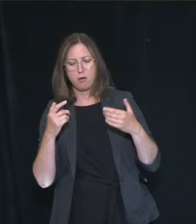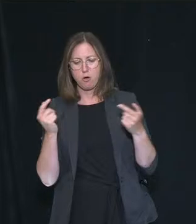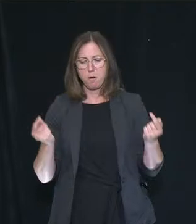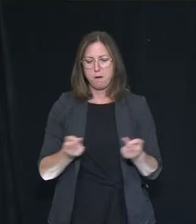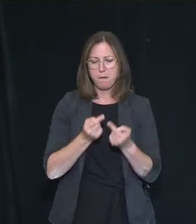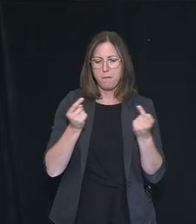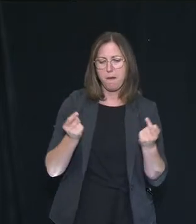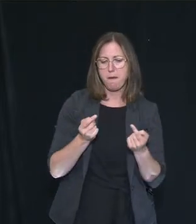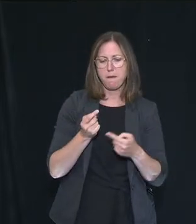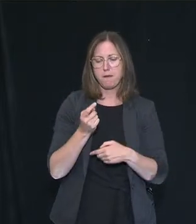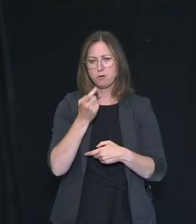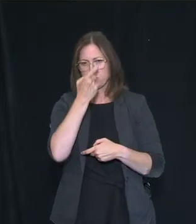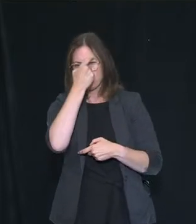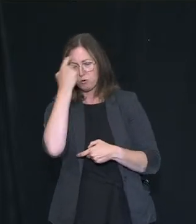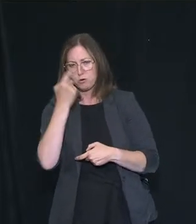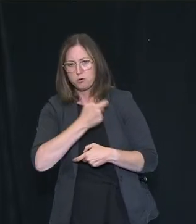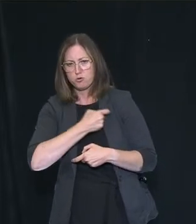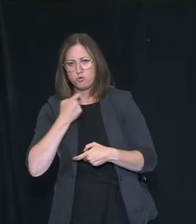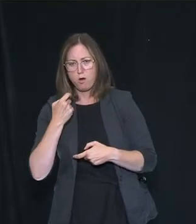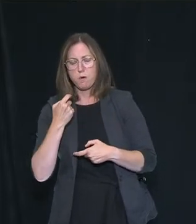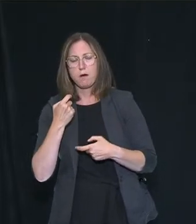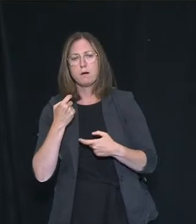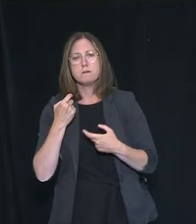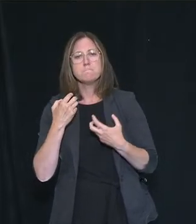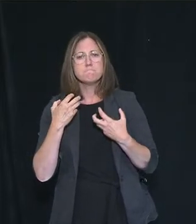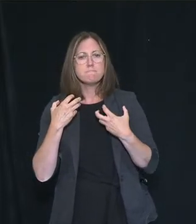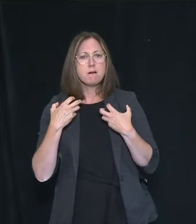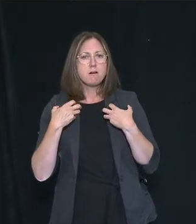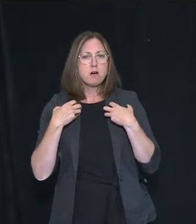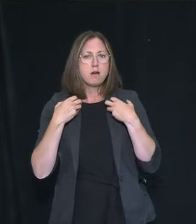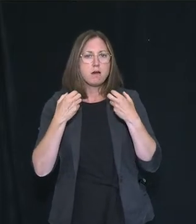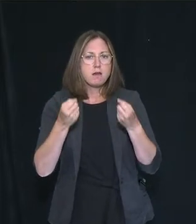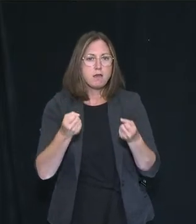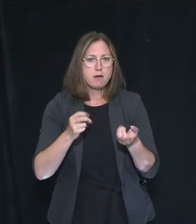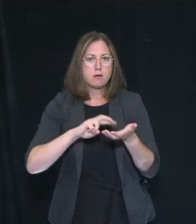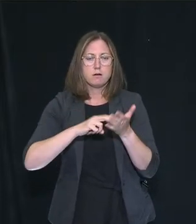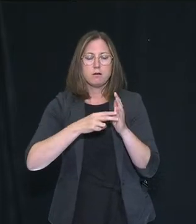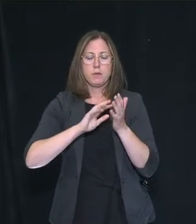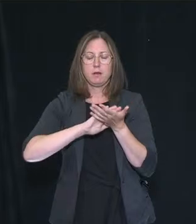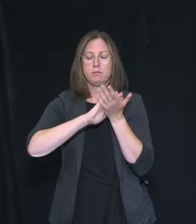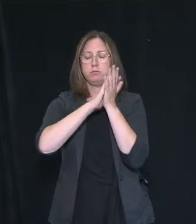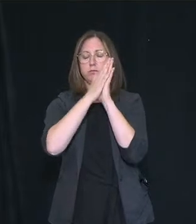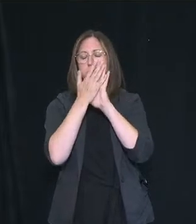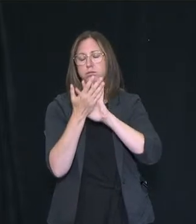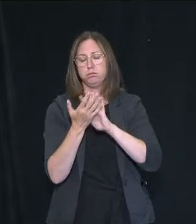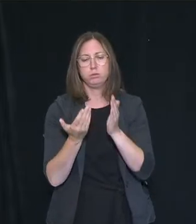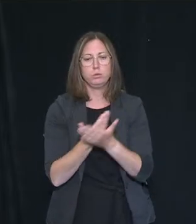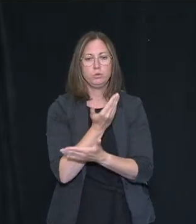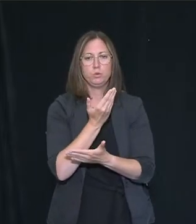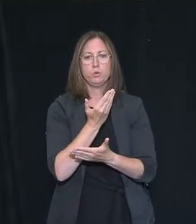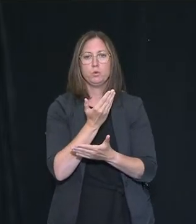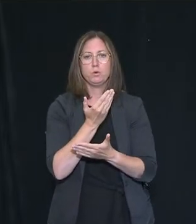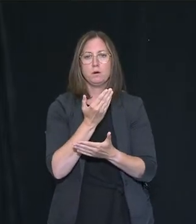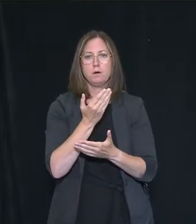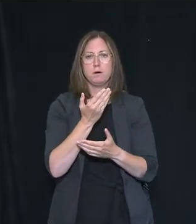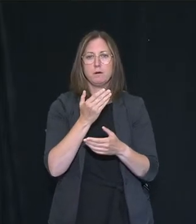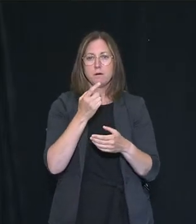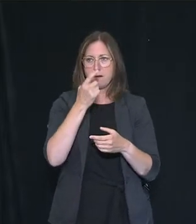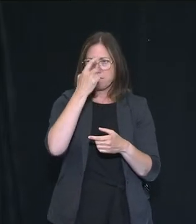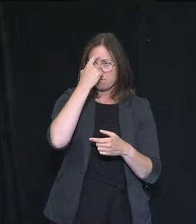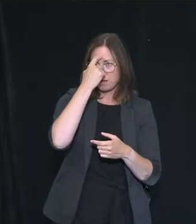beyond trauma. It renews our mental, spiritual, and physical